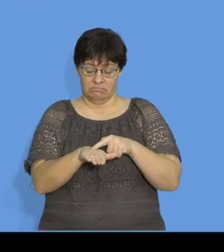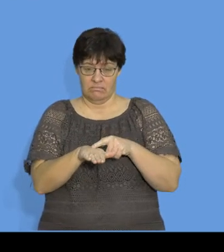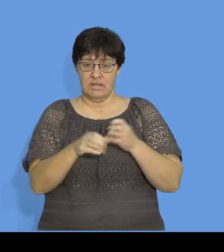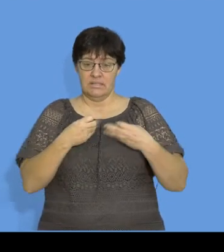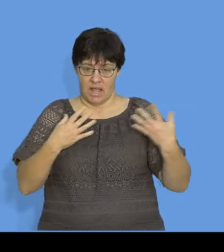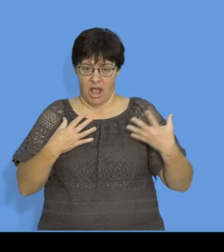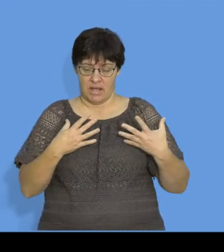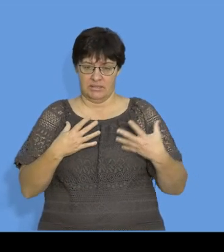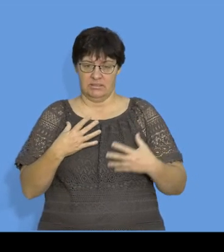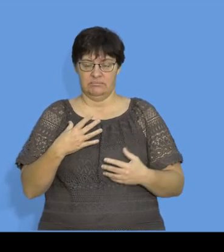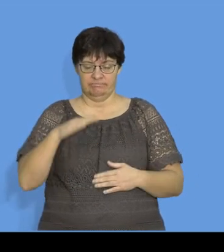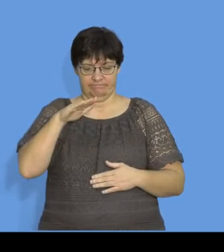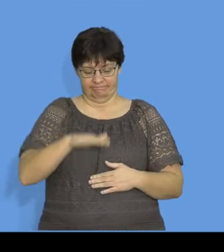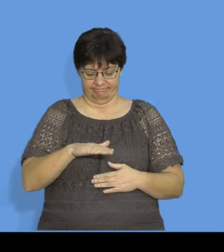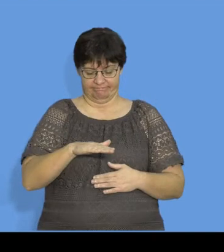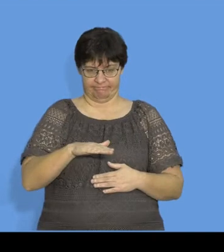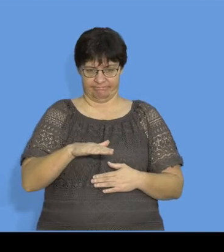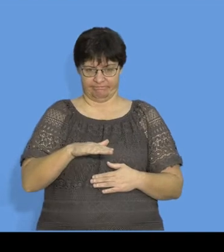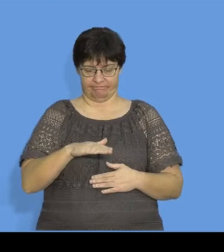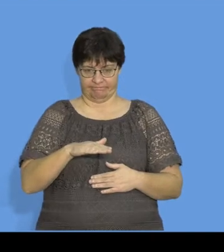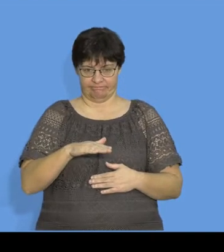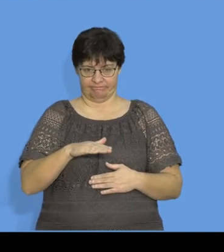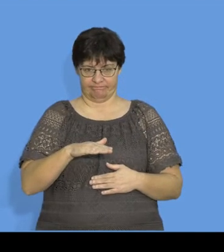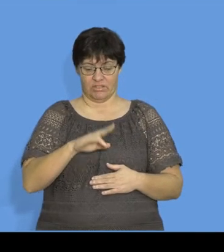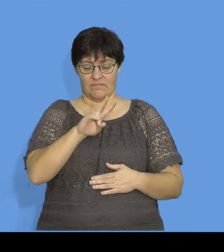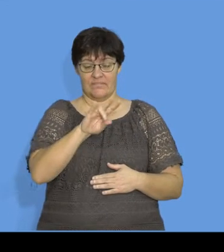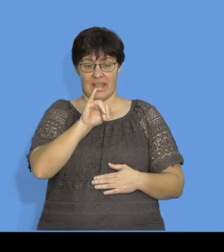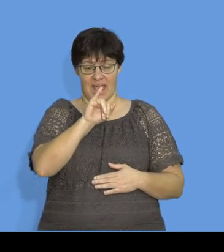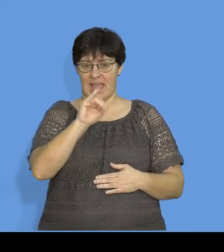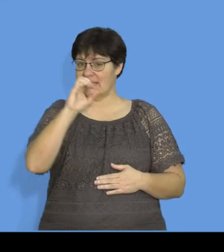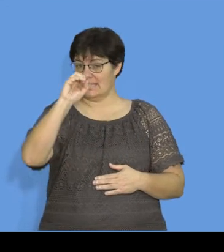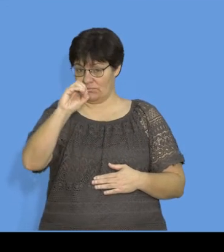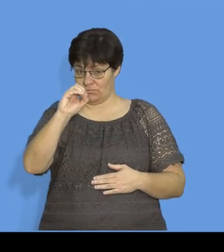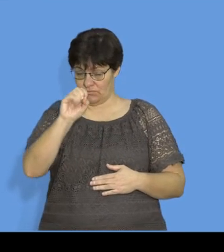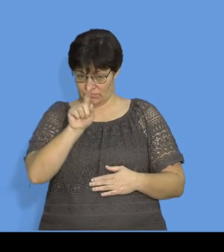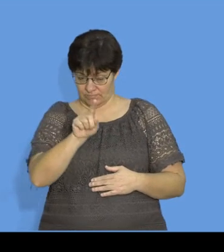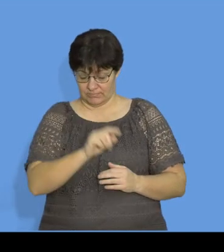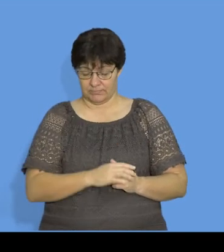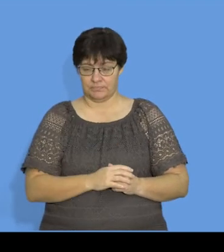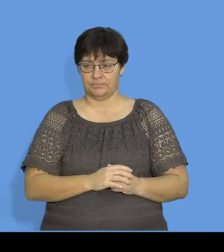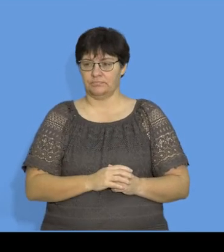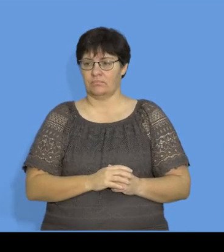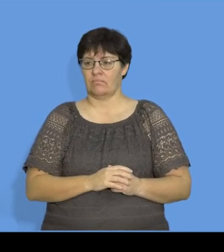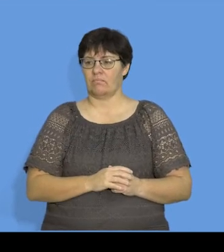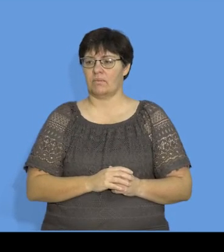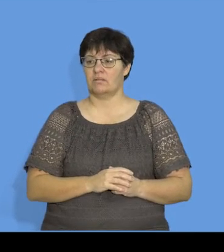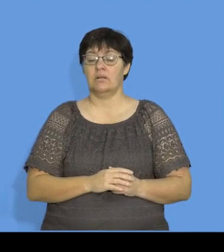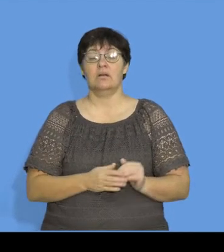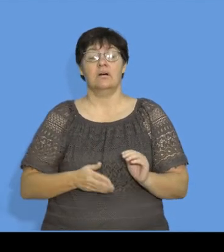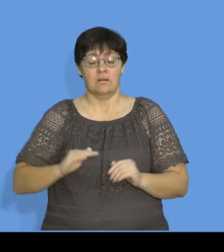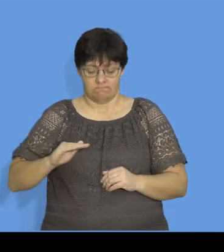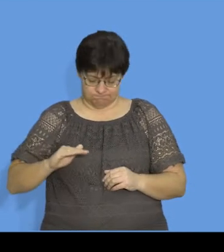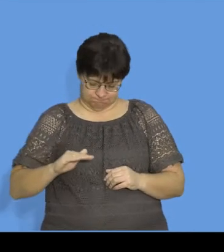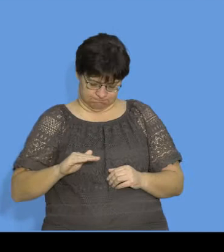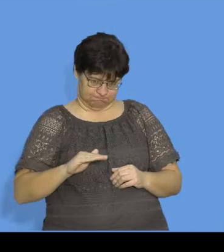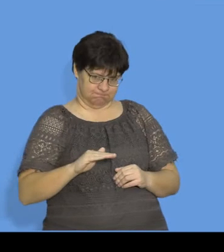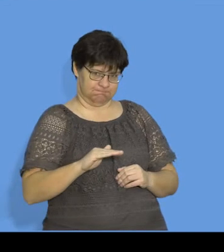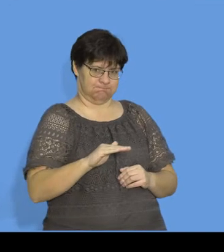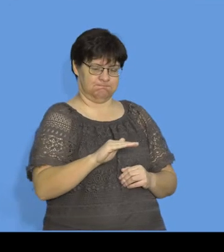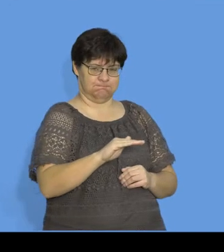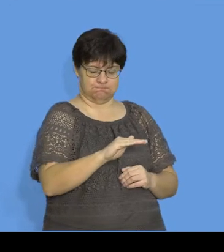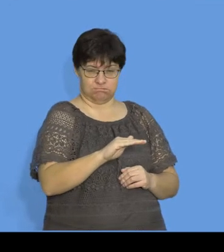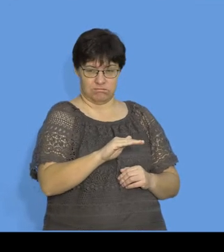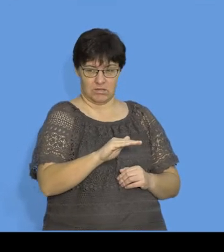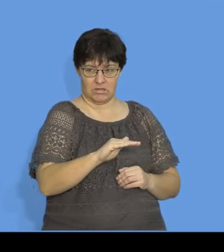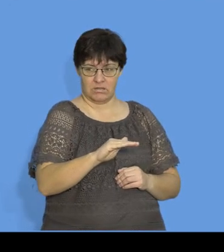car, starts from rest, so VI is 0. accelerates uniformly, which is